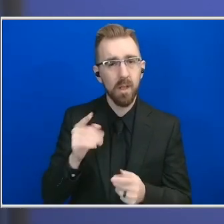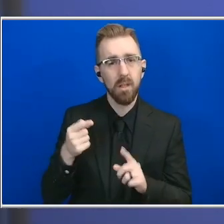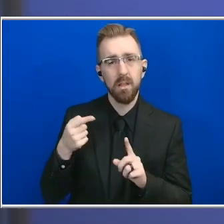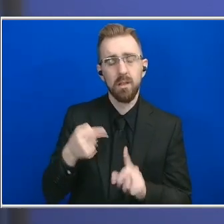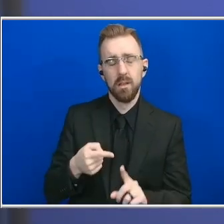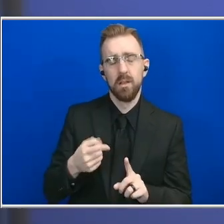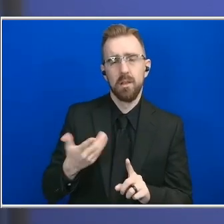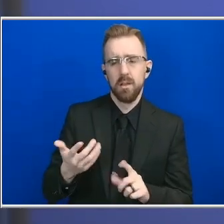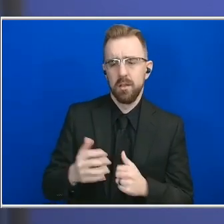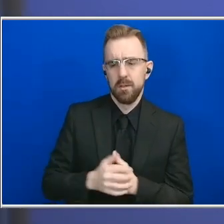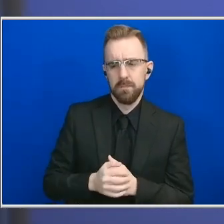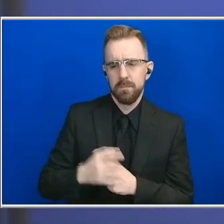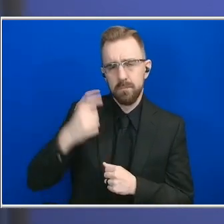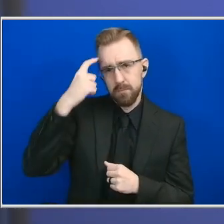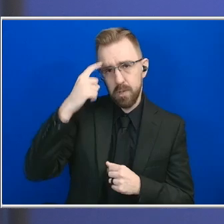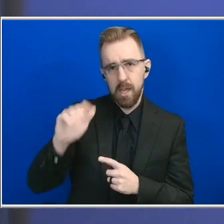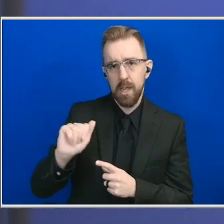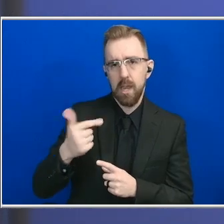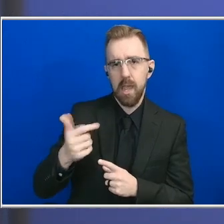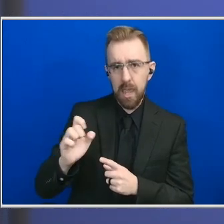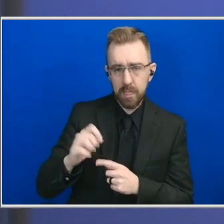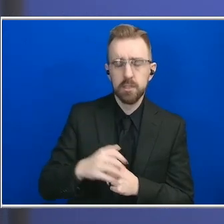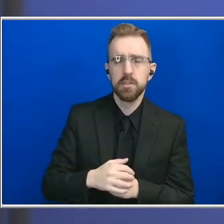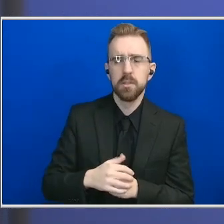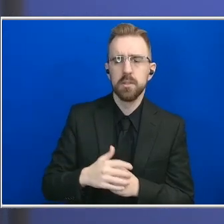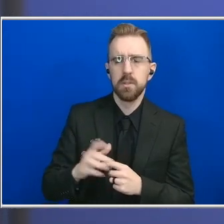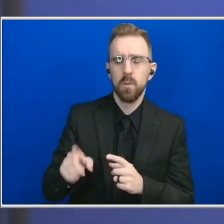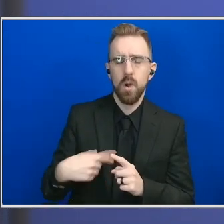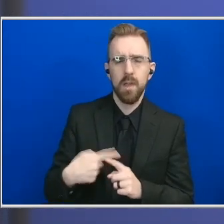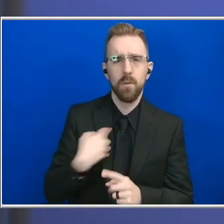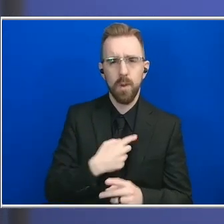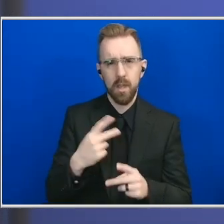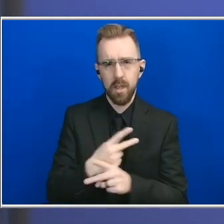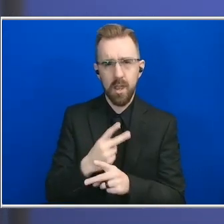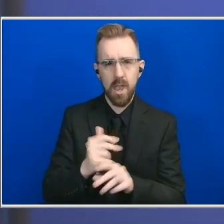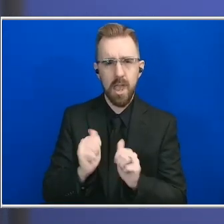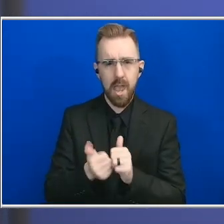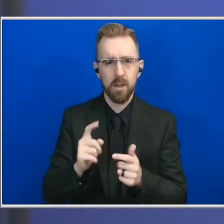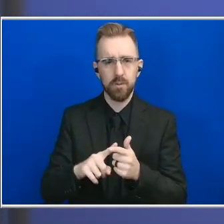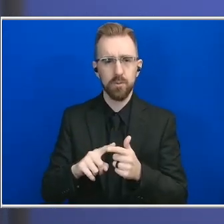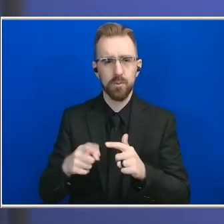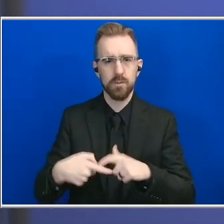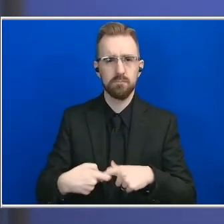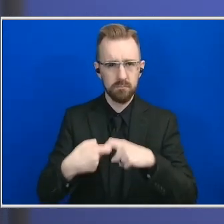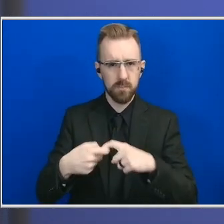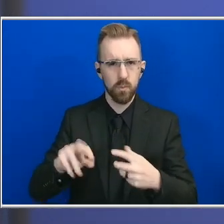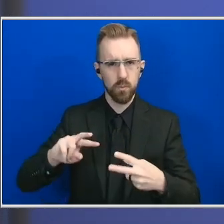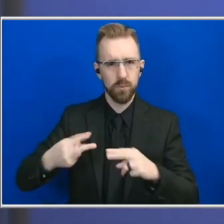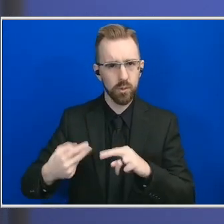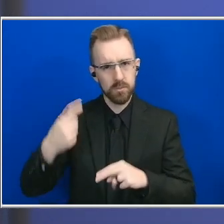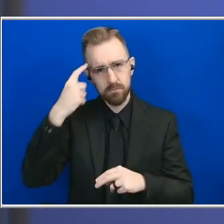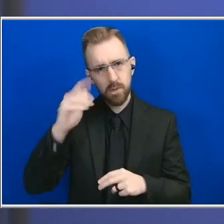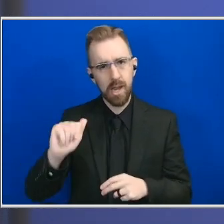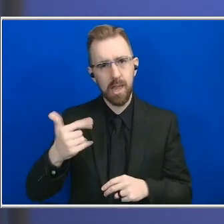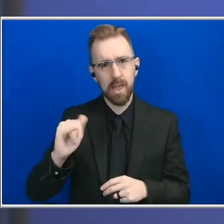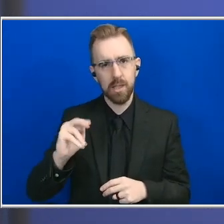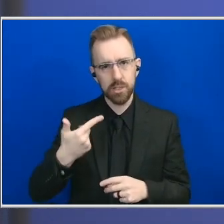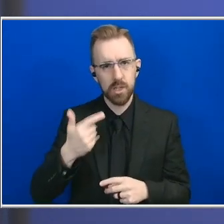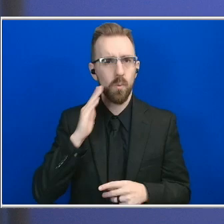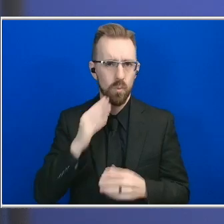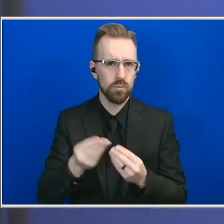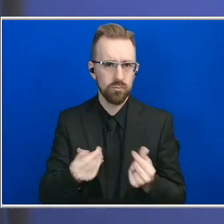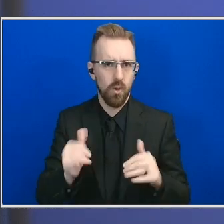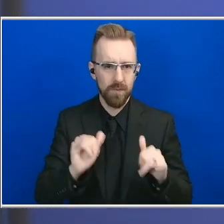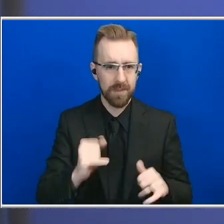brain aging. When we figure out how to arrest and reverse brain aging, we'll solve this. And I think that brain aging